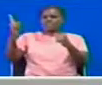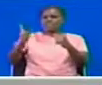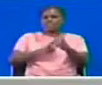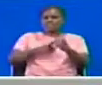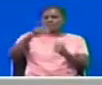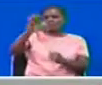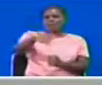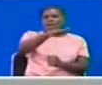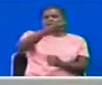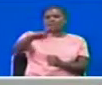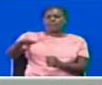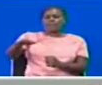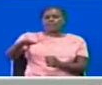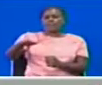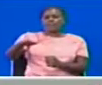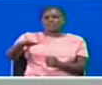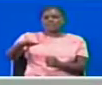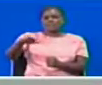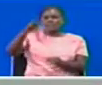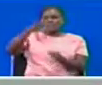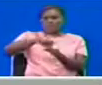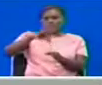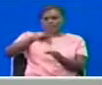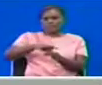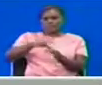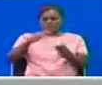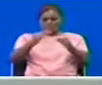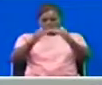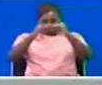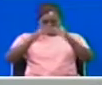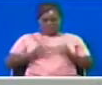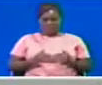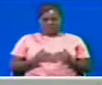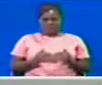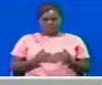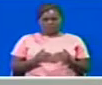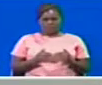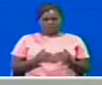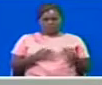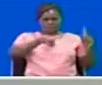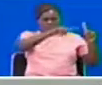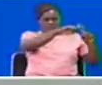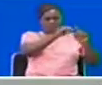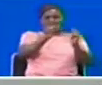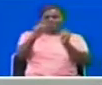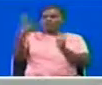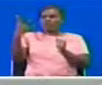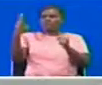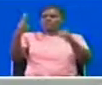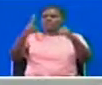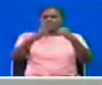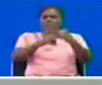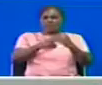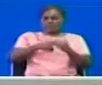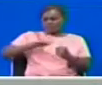parliament in that election. And then, of course, that was added up to the 47 women